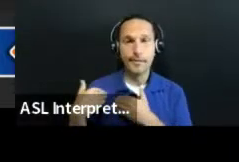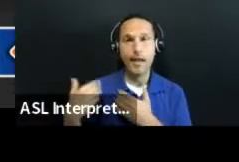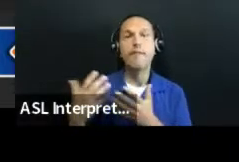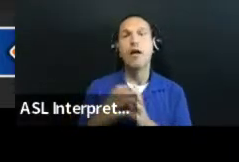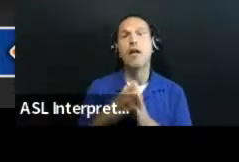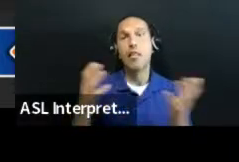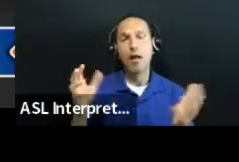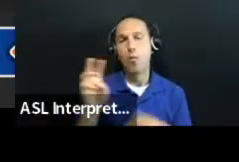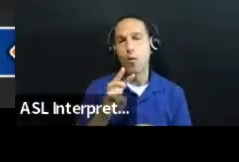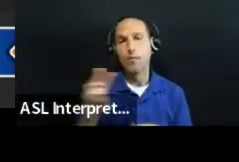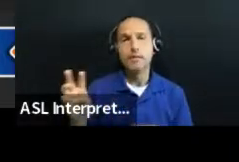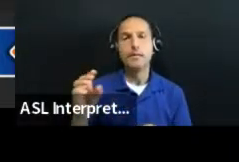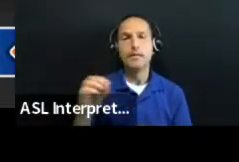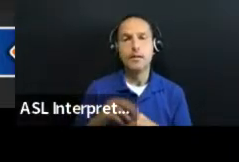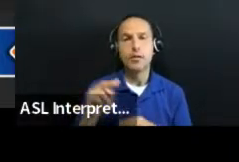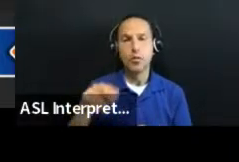City.